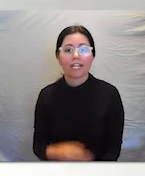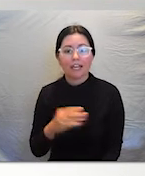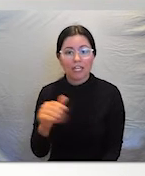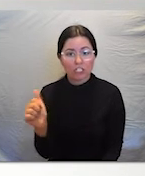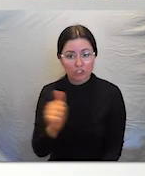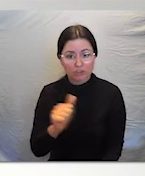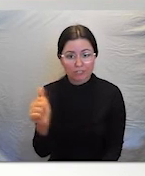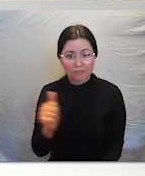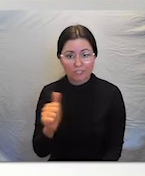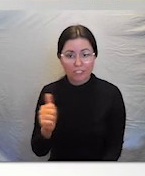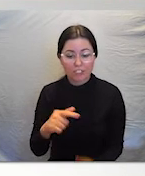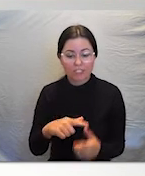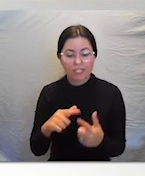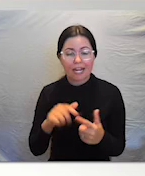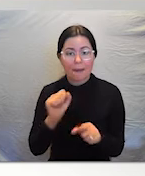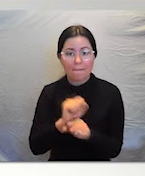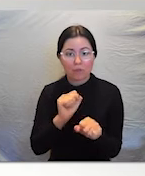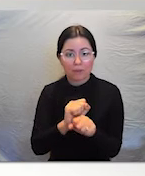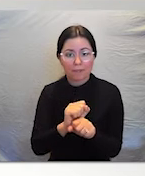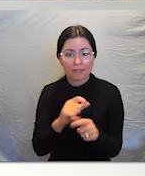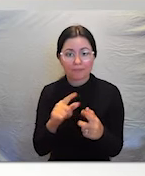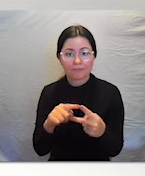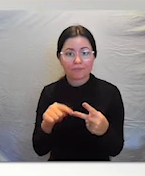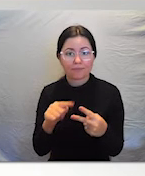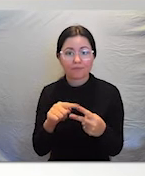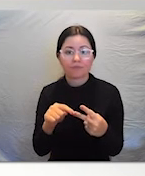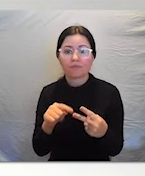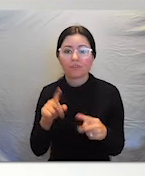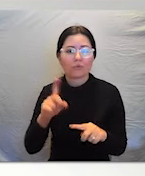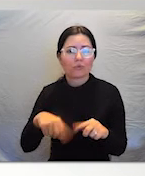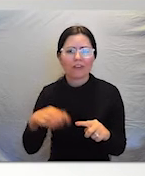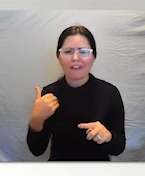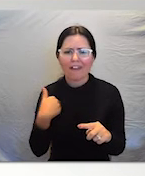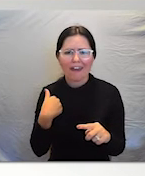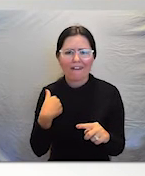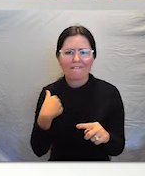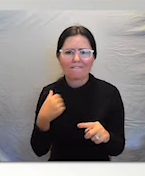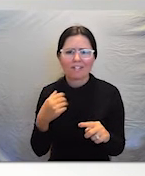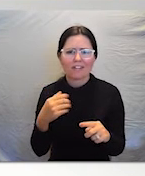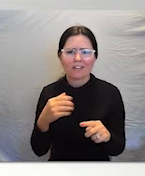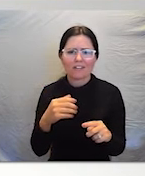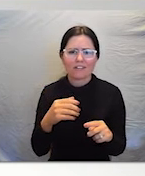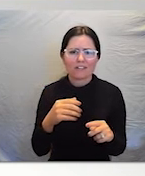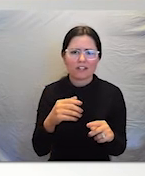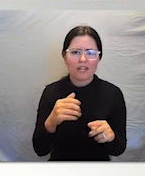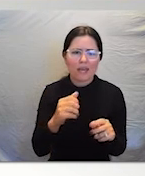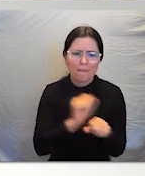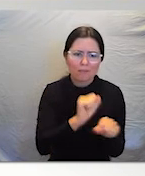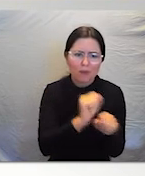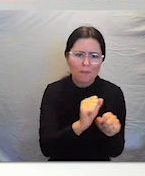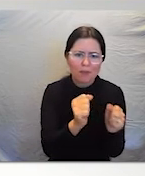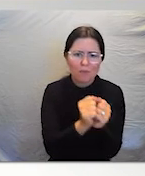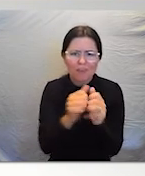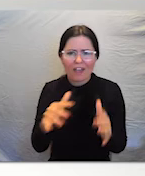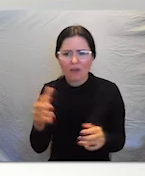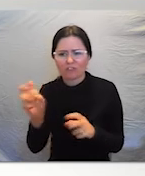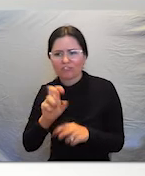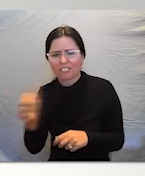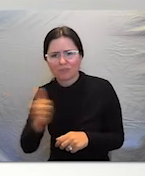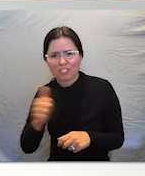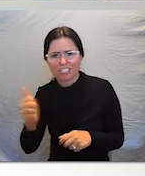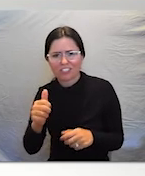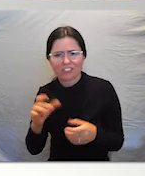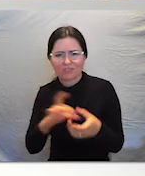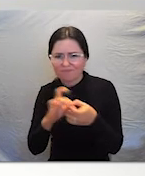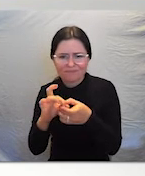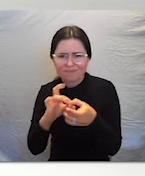go together, and employment, you can't have employment without transportation, and many people forget that.